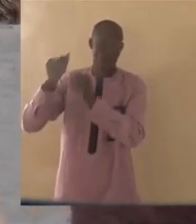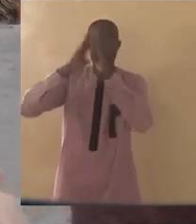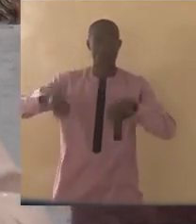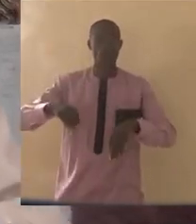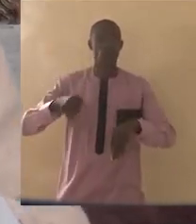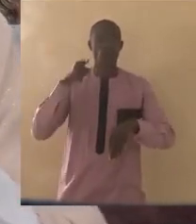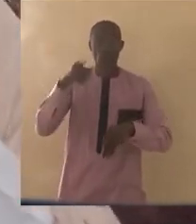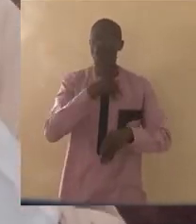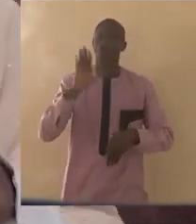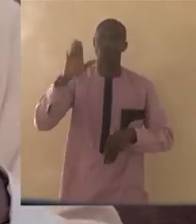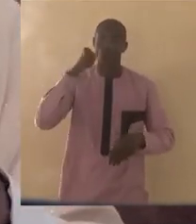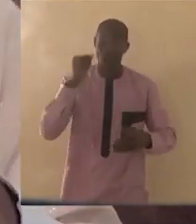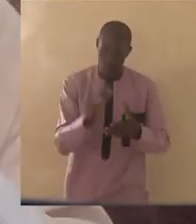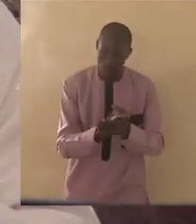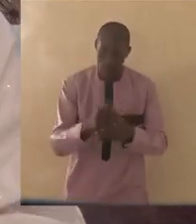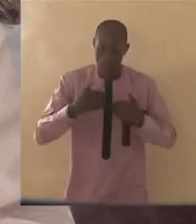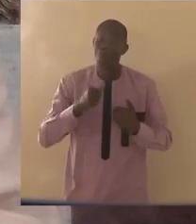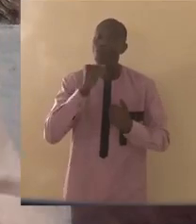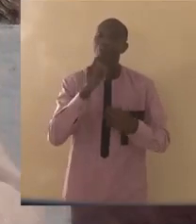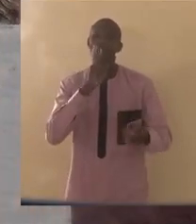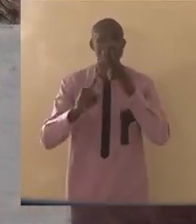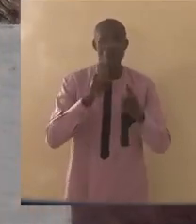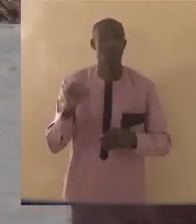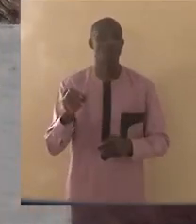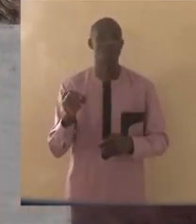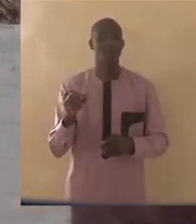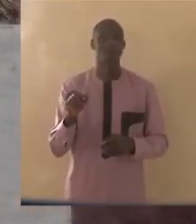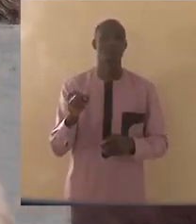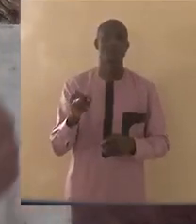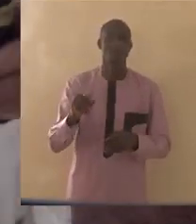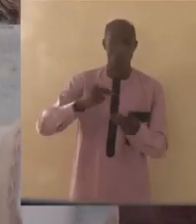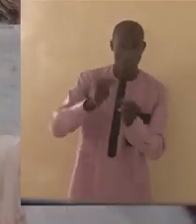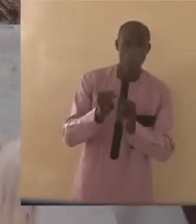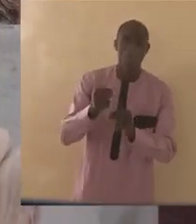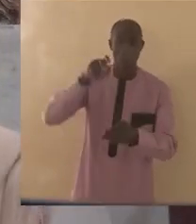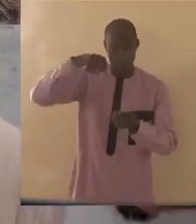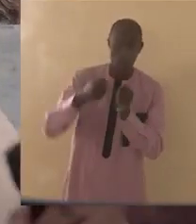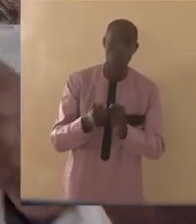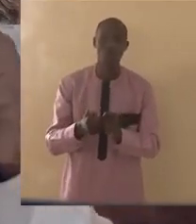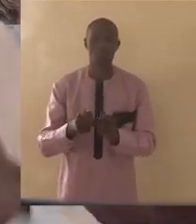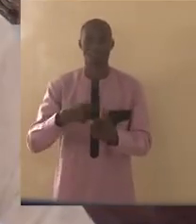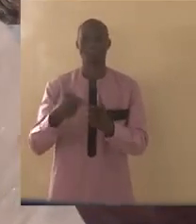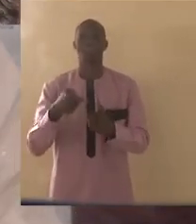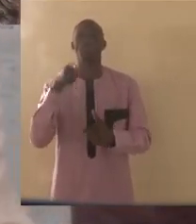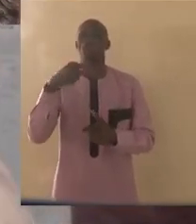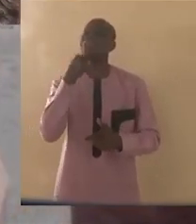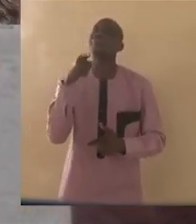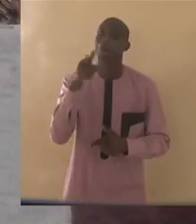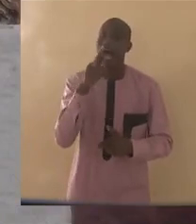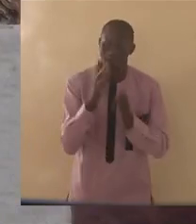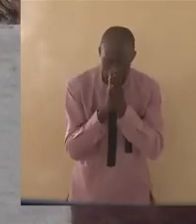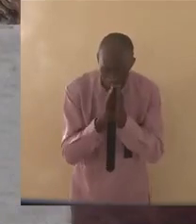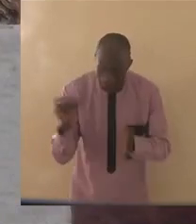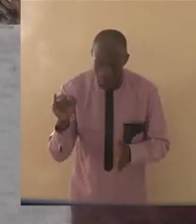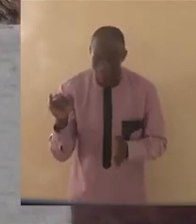the past 1 week, you and your wife have not been talking. You and your husband won't be talking. You and your neighbor are at loggerheads. Then you say you are